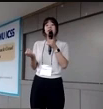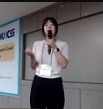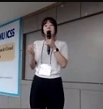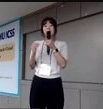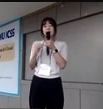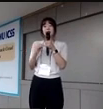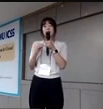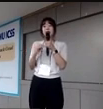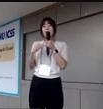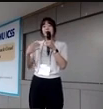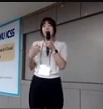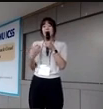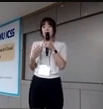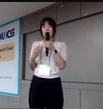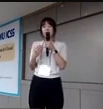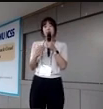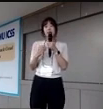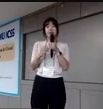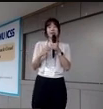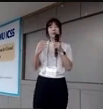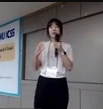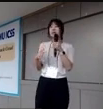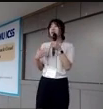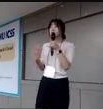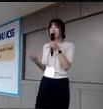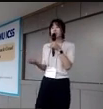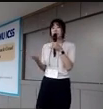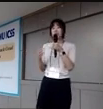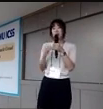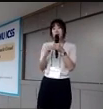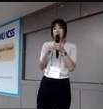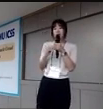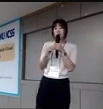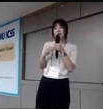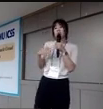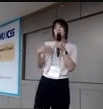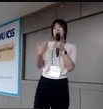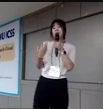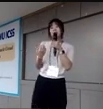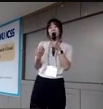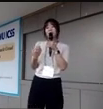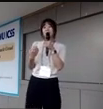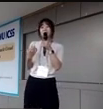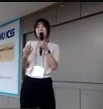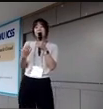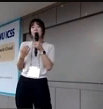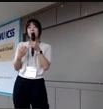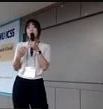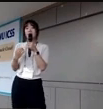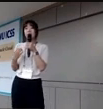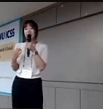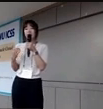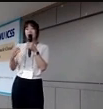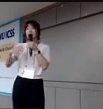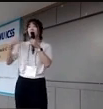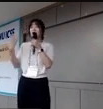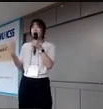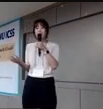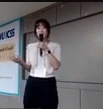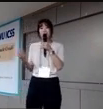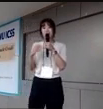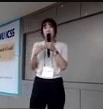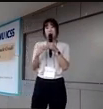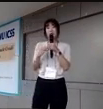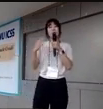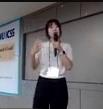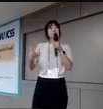nowadays testing and investigating semantics of gestures. So we know that sign language names have iconic